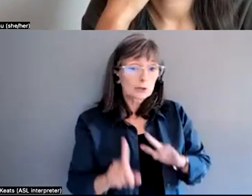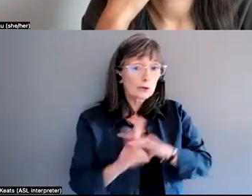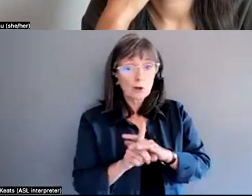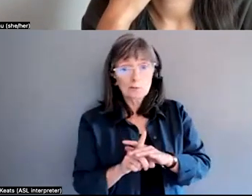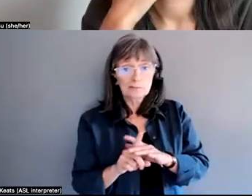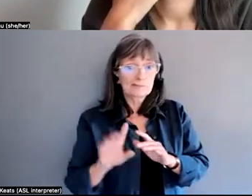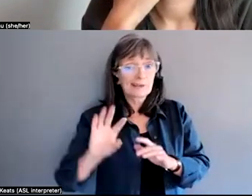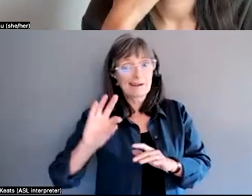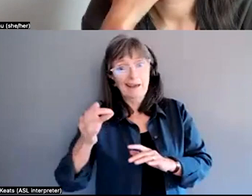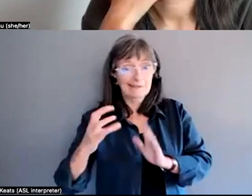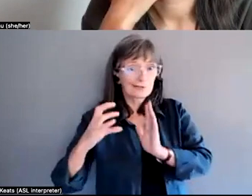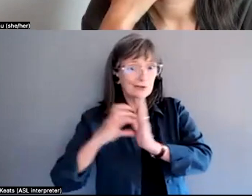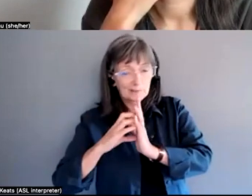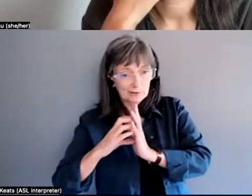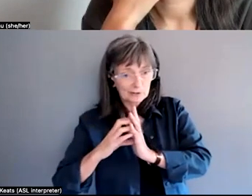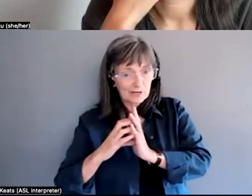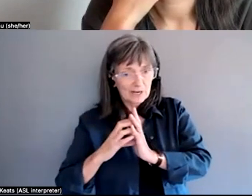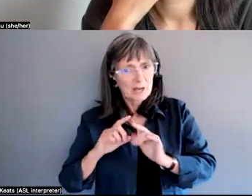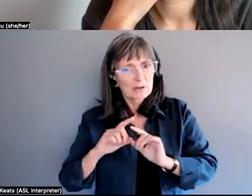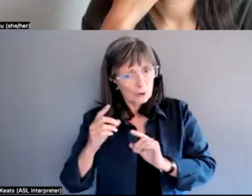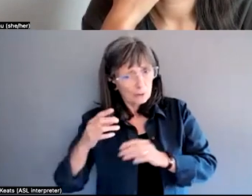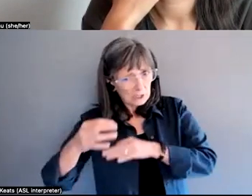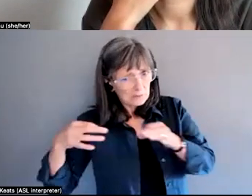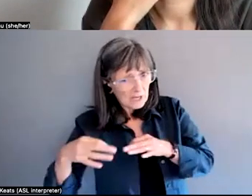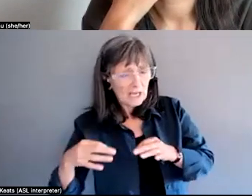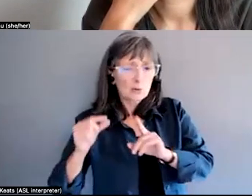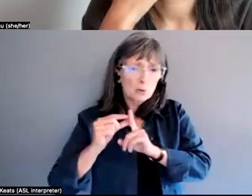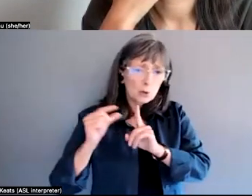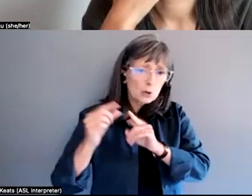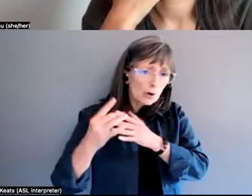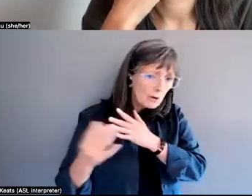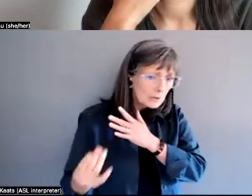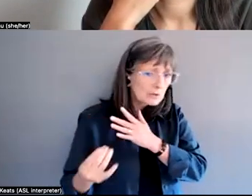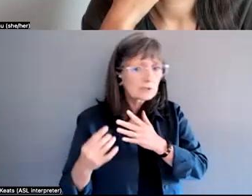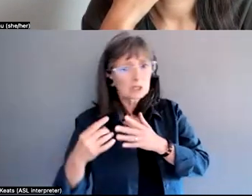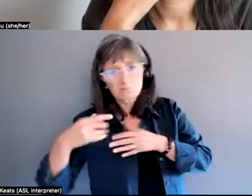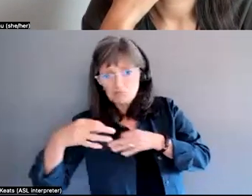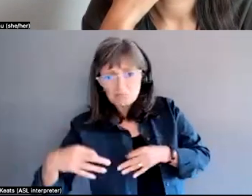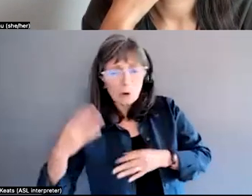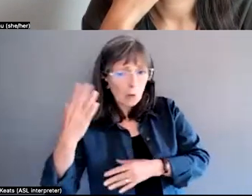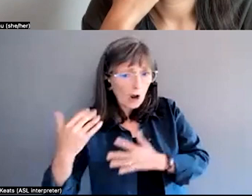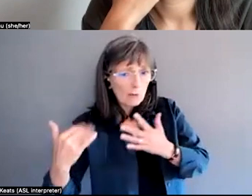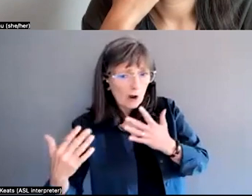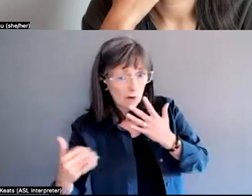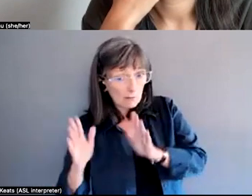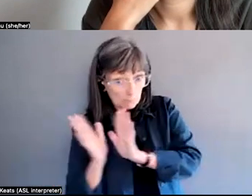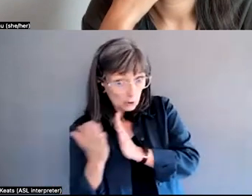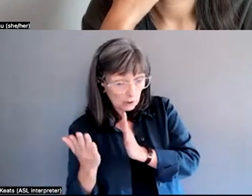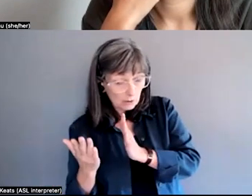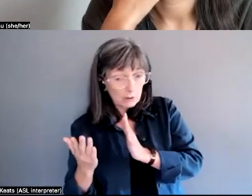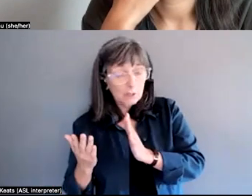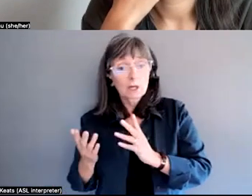they're pivotal to whatever. The author can explain word choices. The author can explain so much about the why of the book.